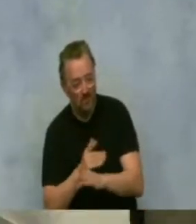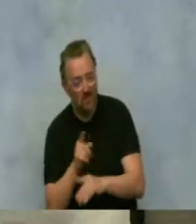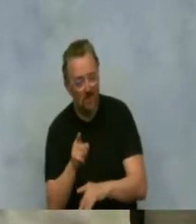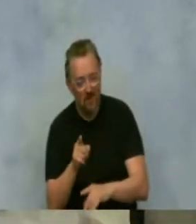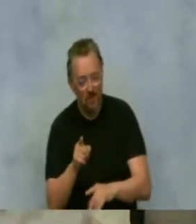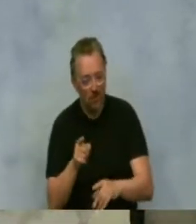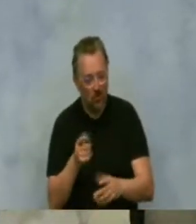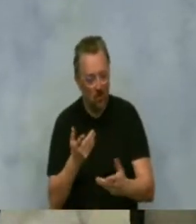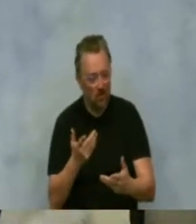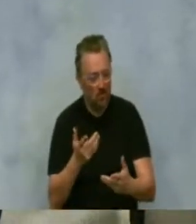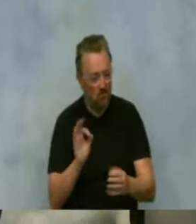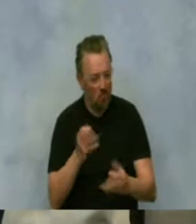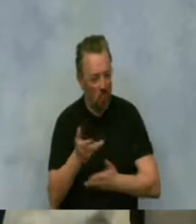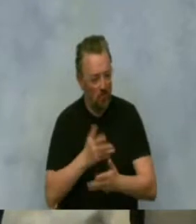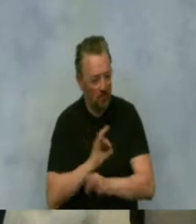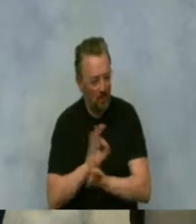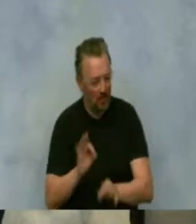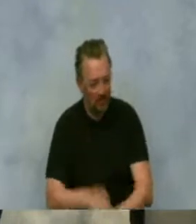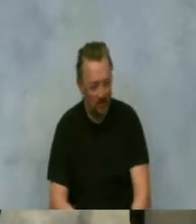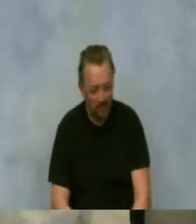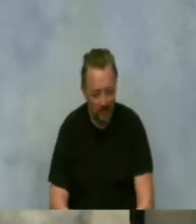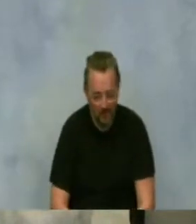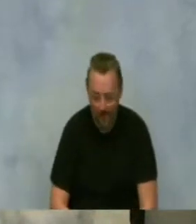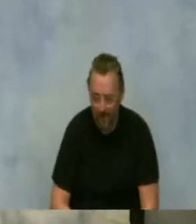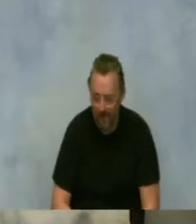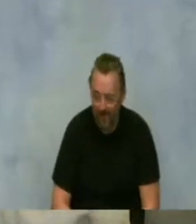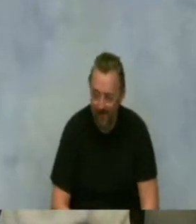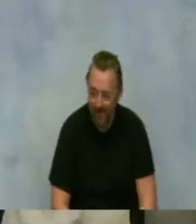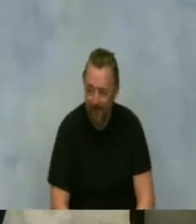the greatest majority.